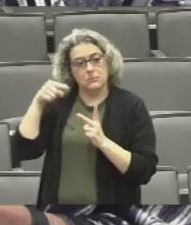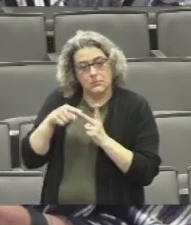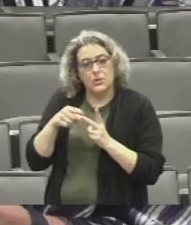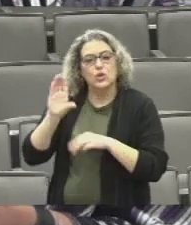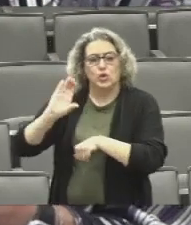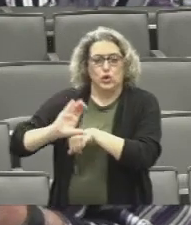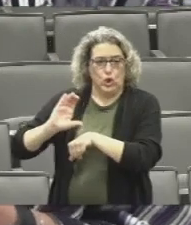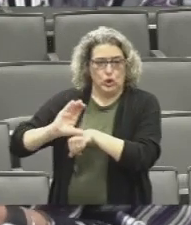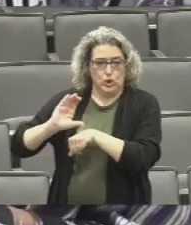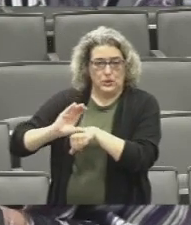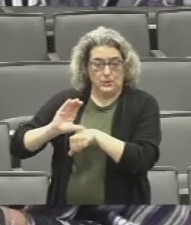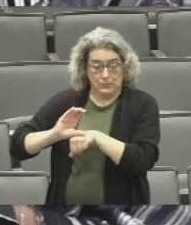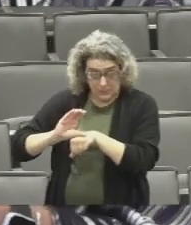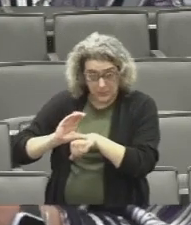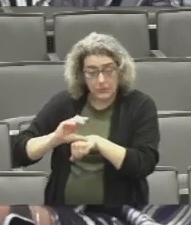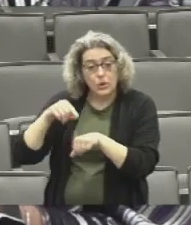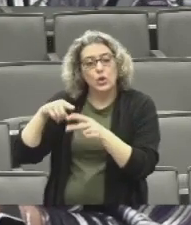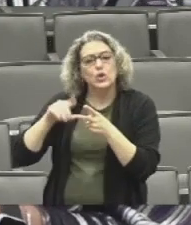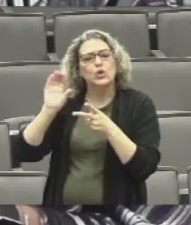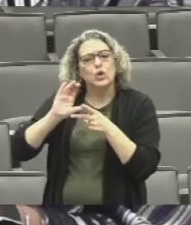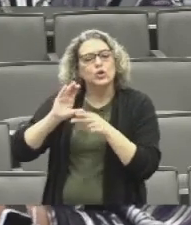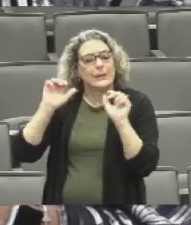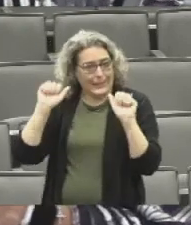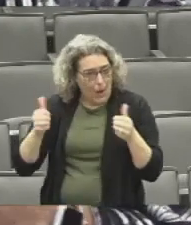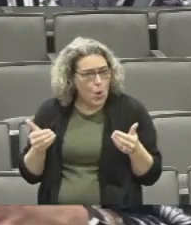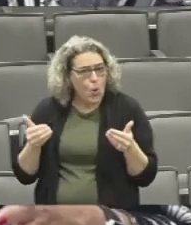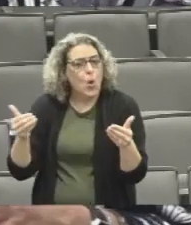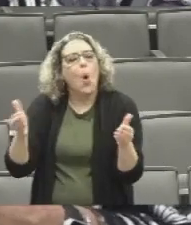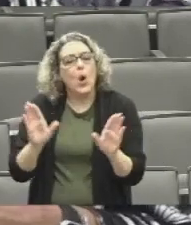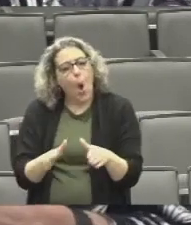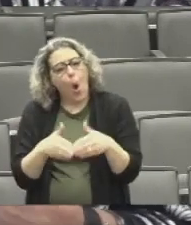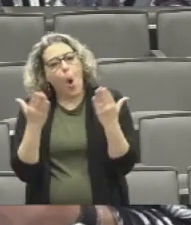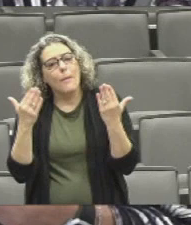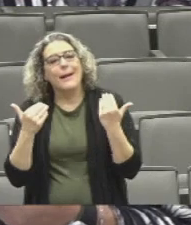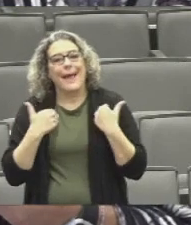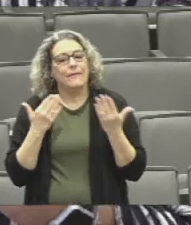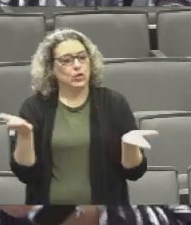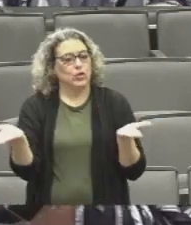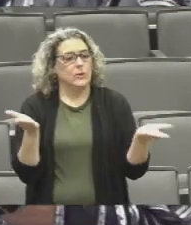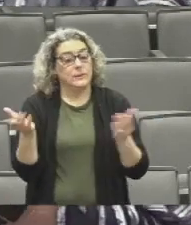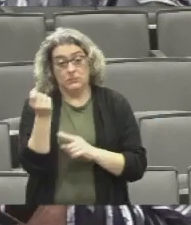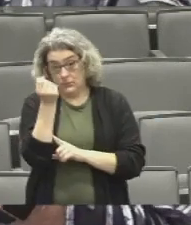to churches, that churches could hold services as long as they do